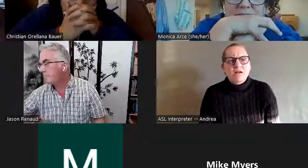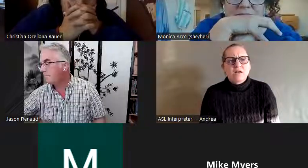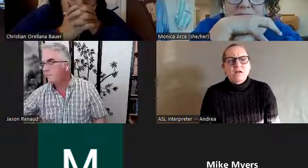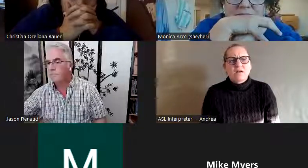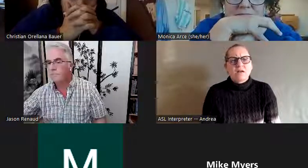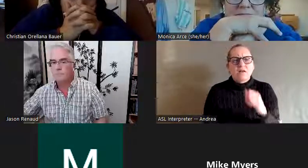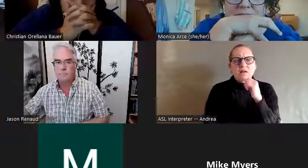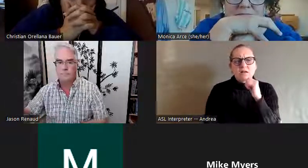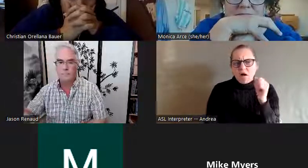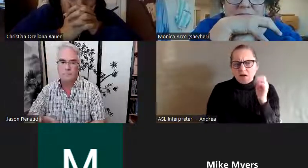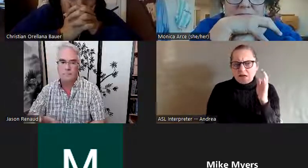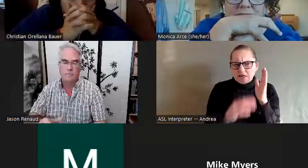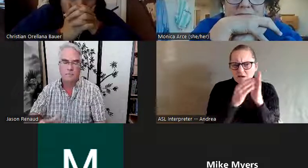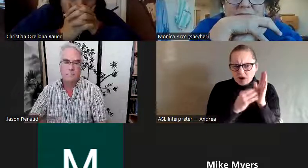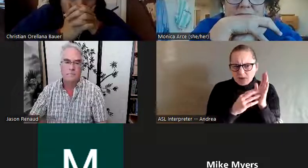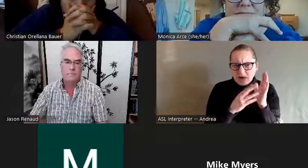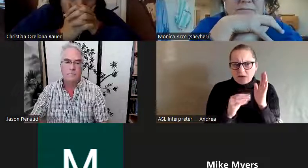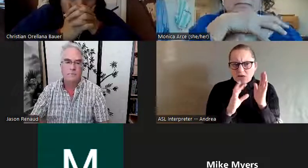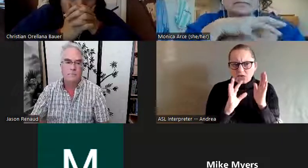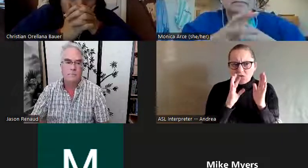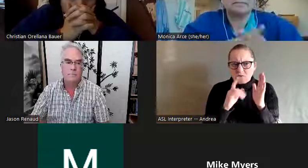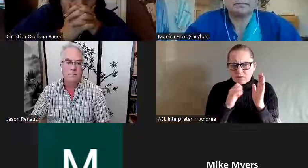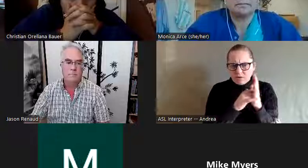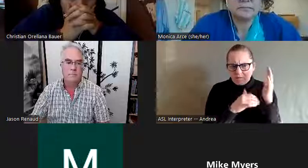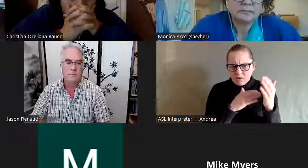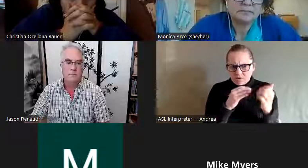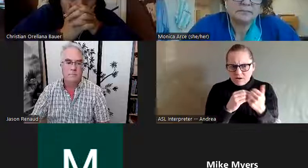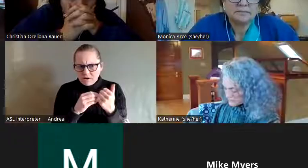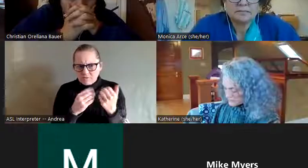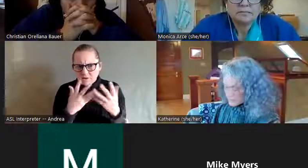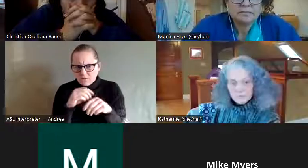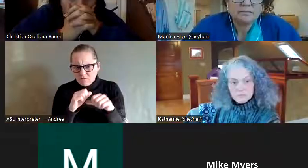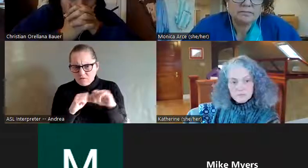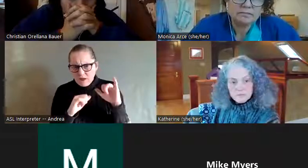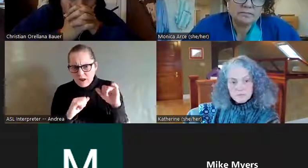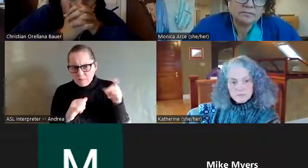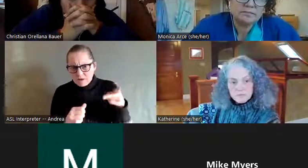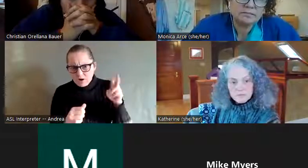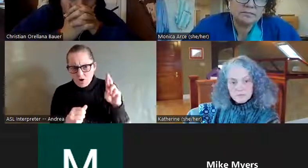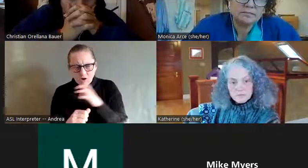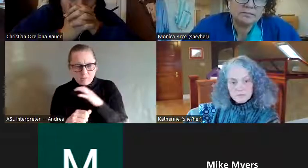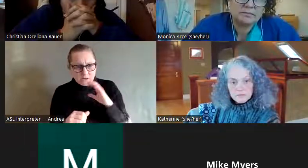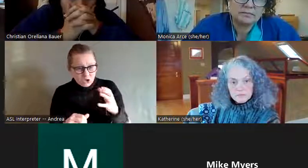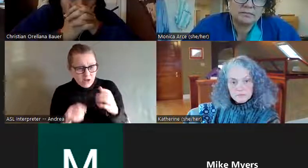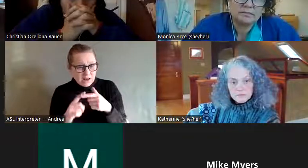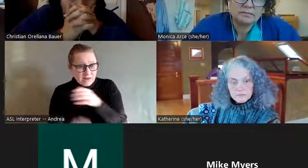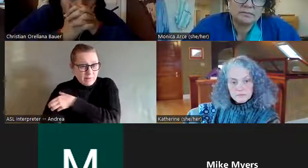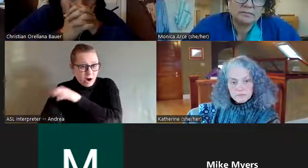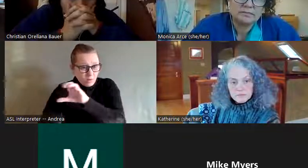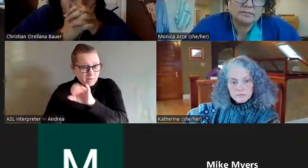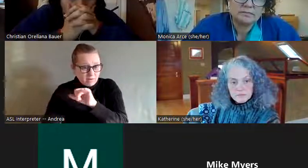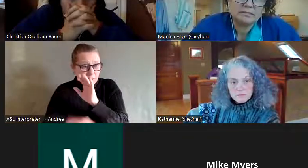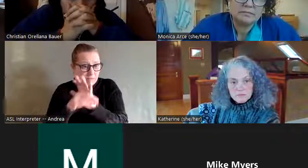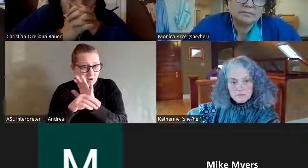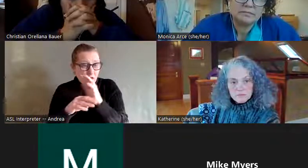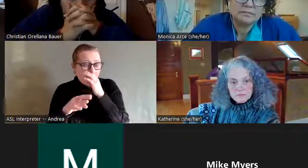documenting and talking about, you know, the processes of being in the IPR commission, the empowerment of that model, would be a very informative